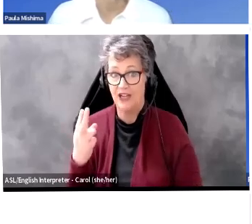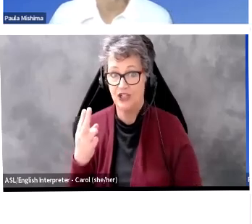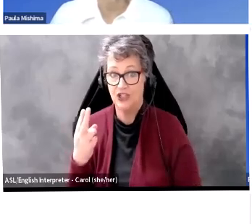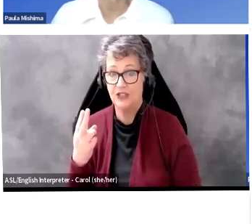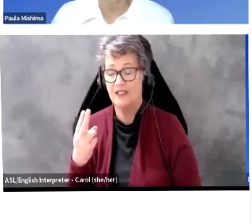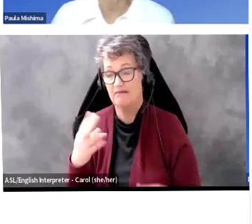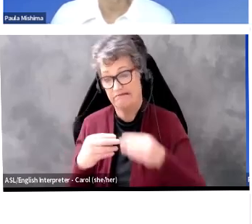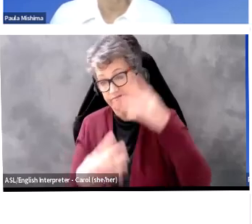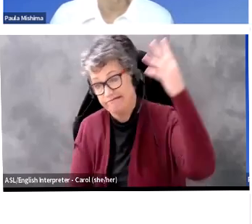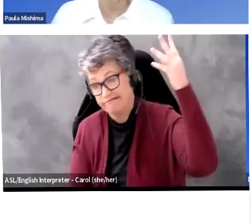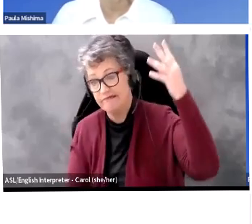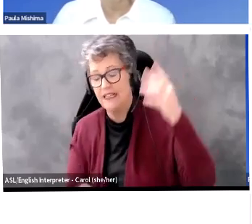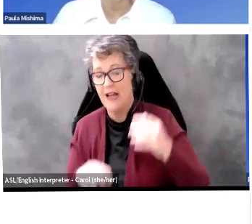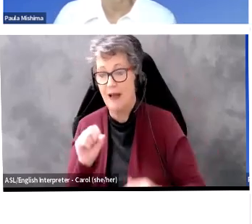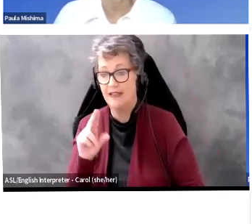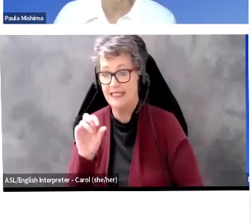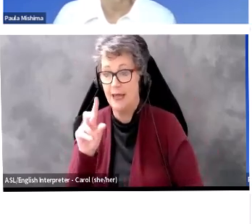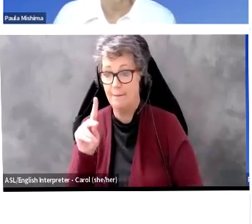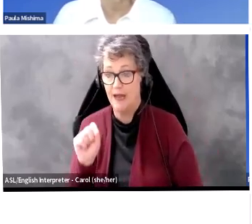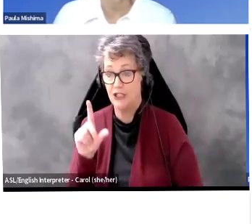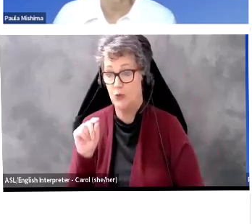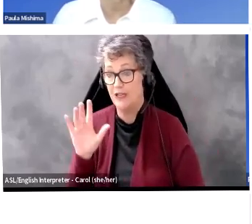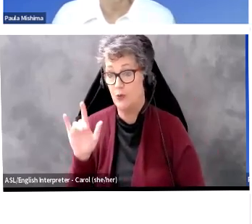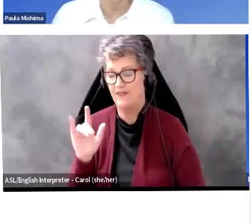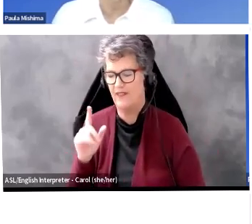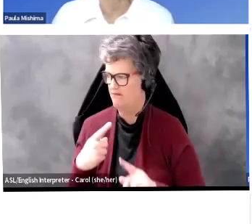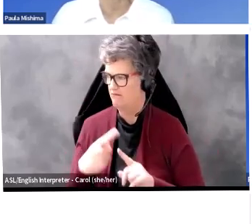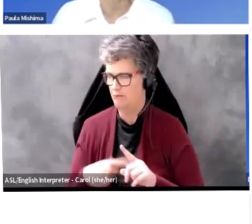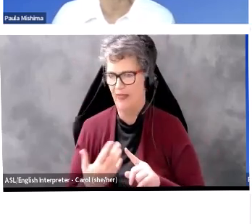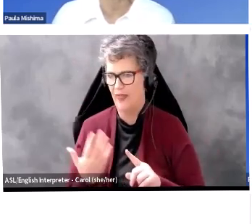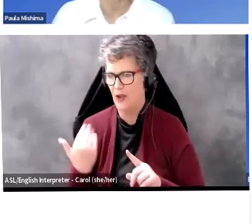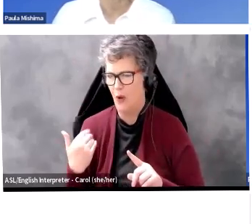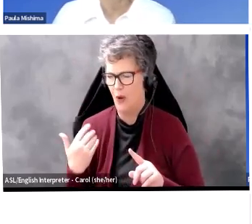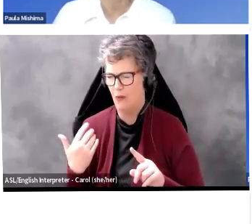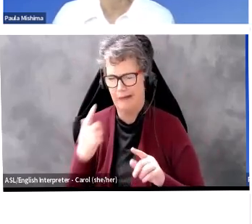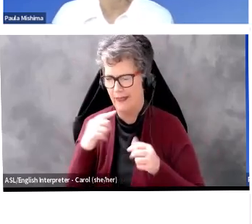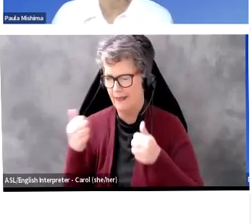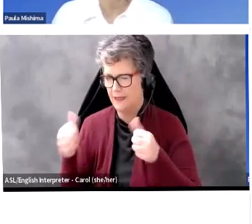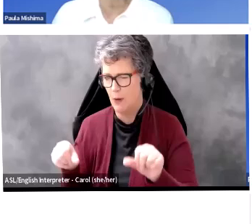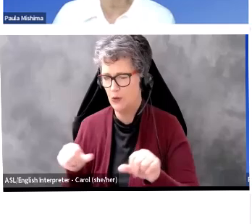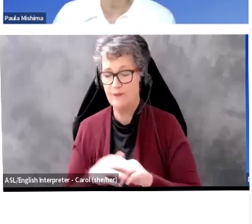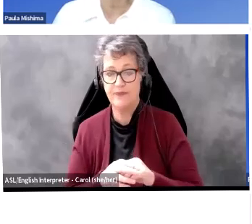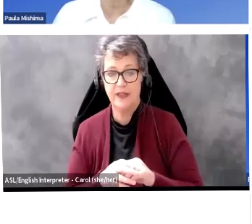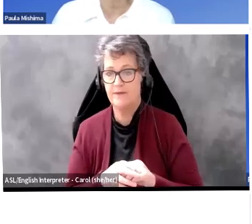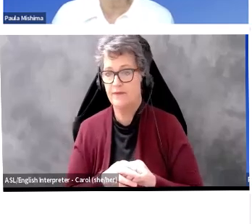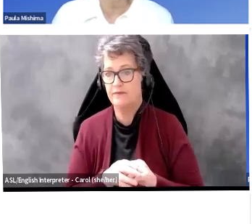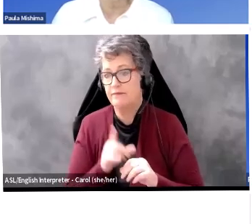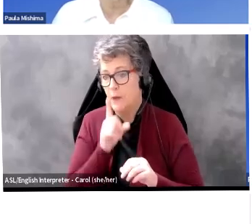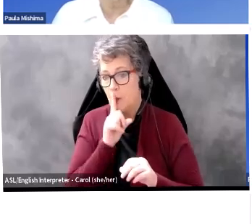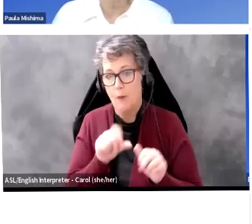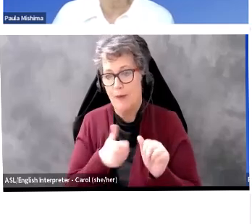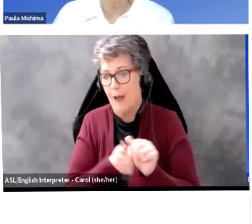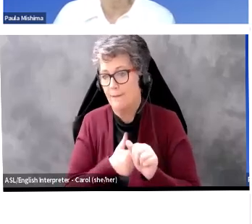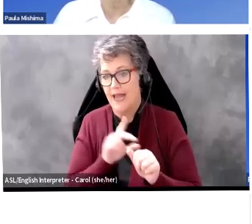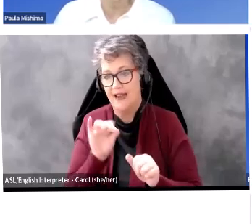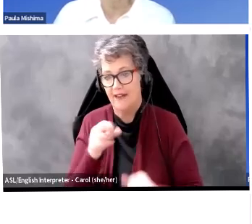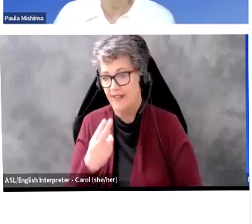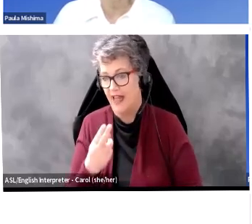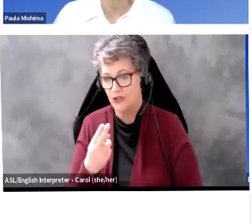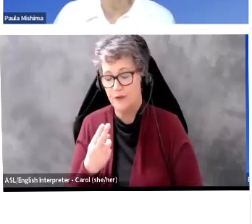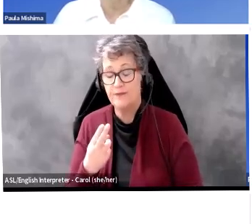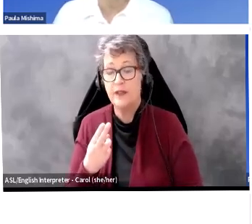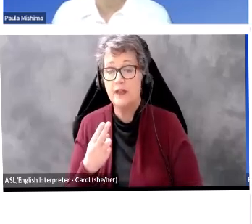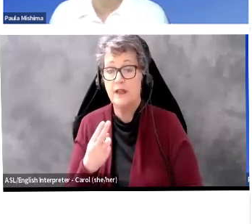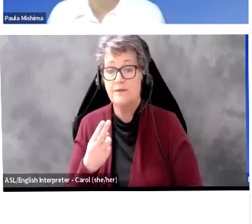Sunbucks 2025, I don't know, a month ago maybe, that's posted. We will be updating that flash, and